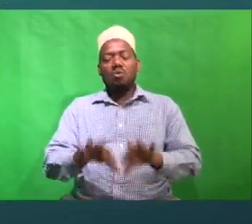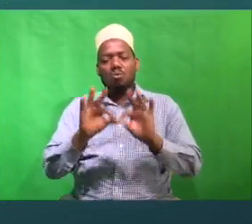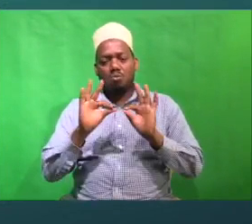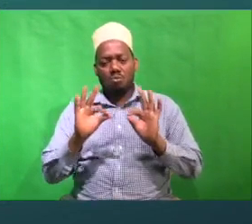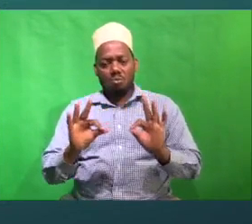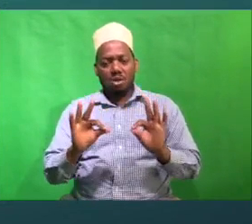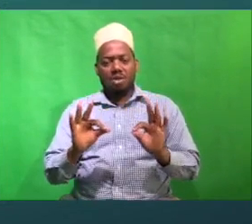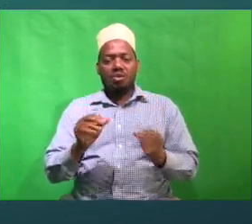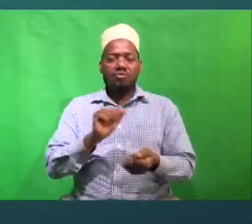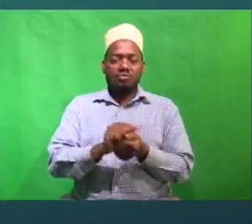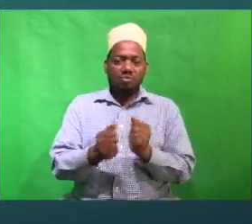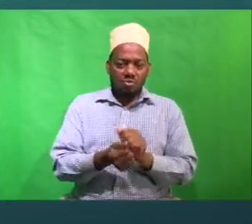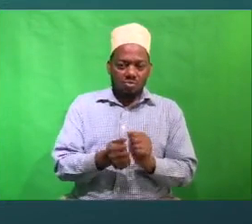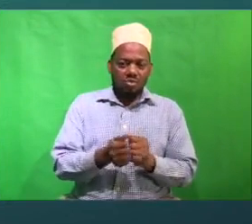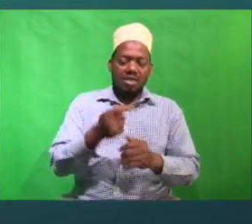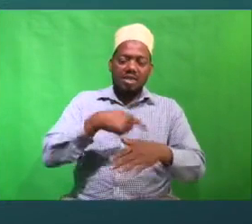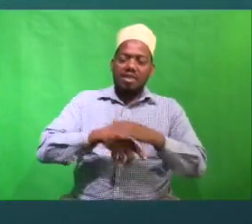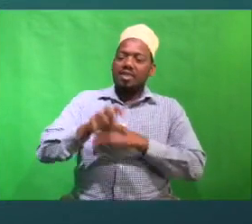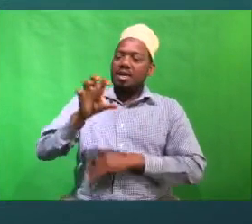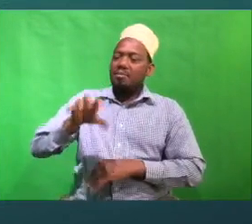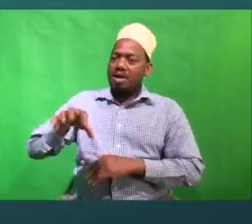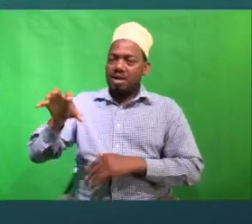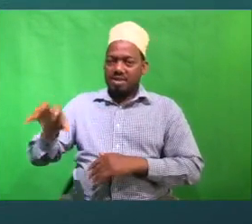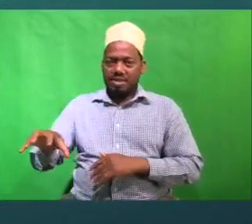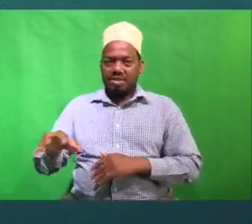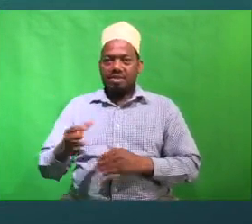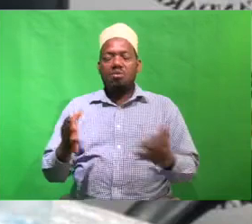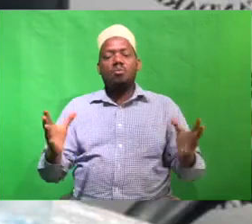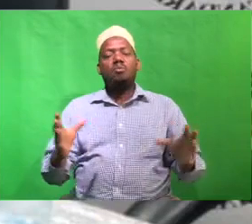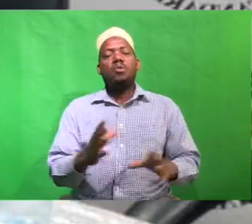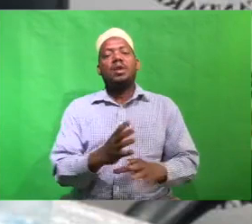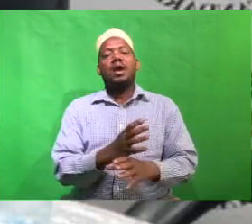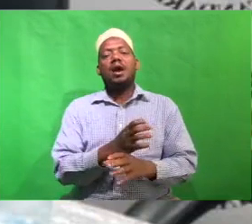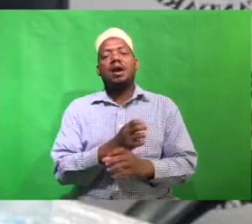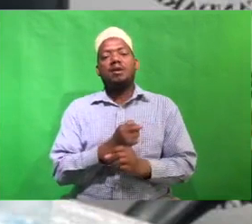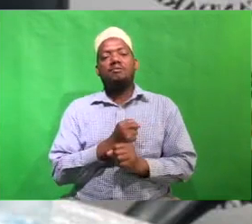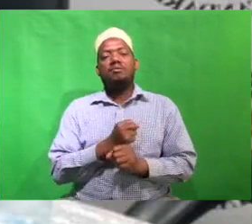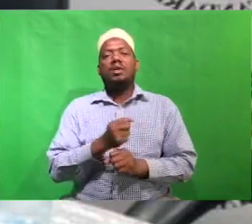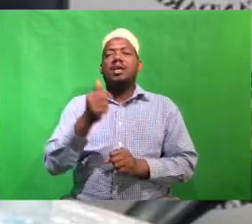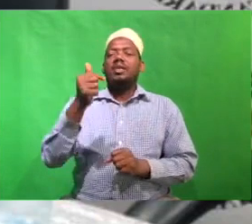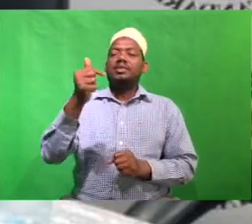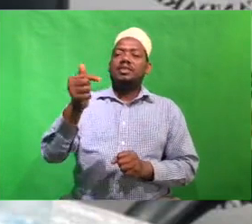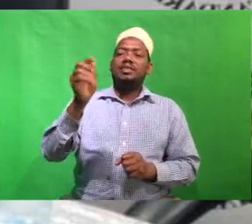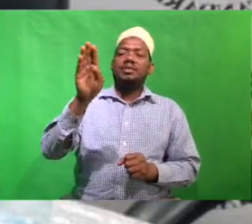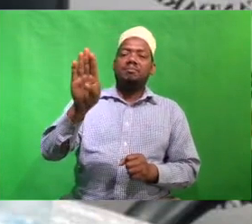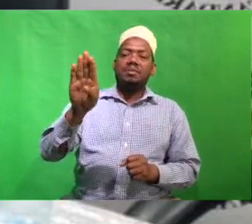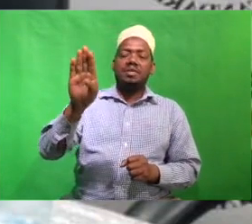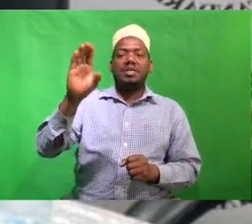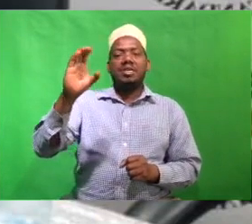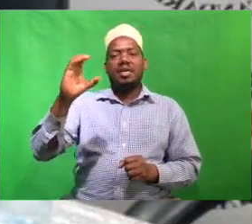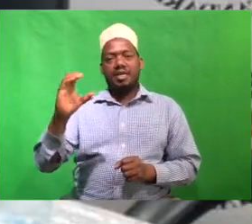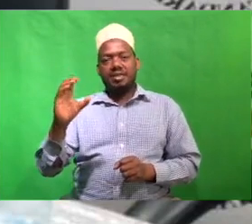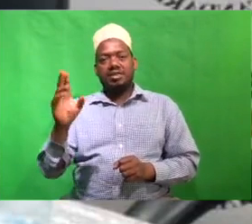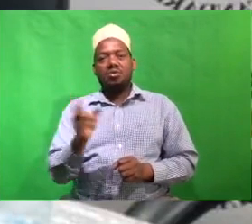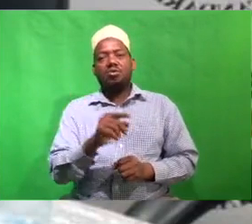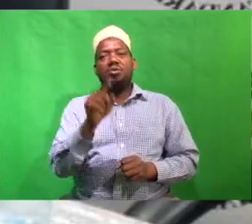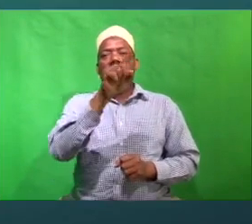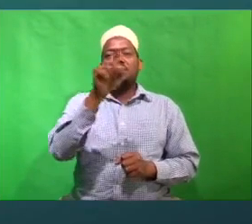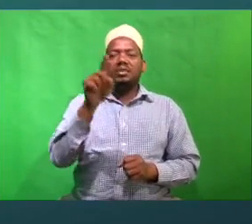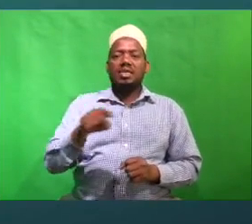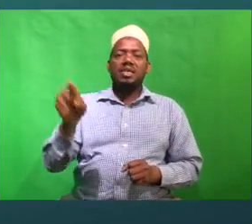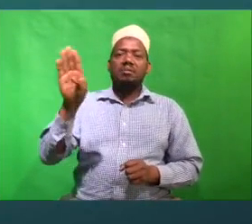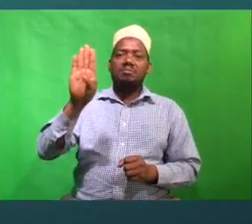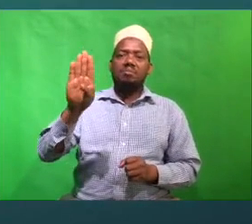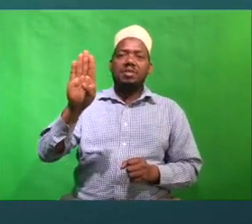the market also judged by the group of people. We have a TBS or ZBS in Zanzibar.